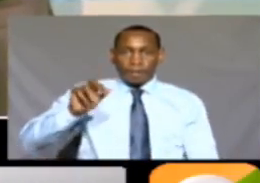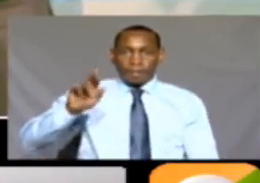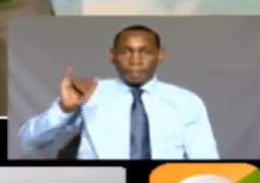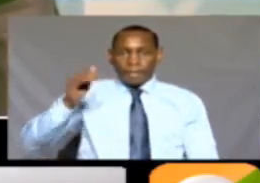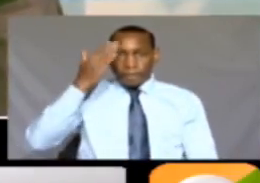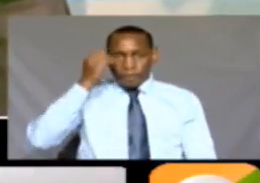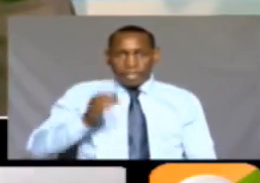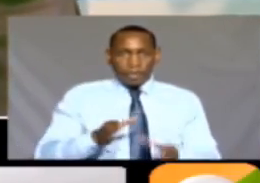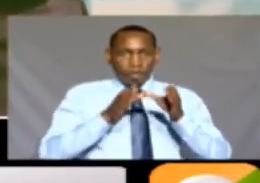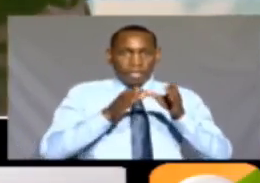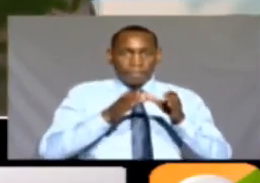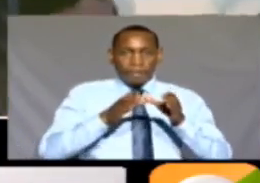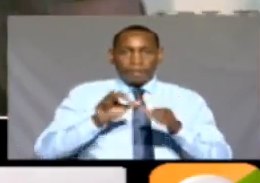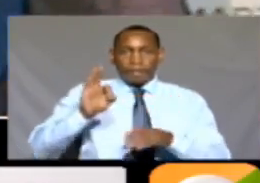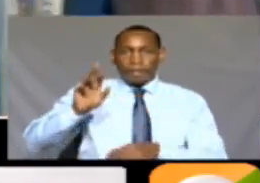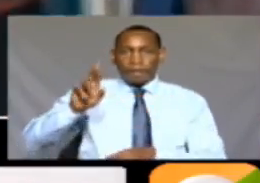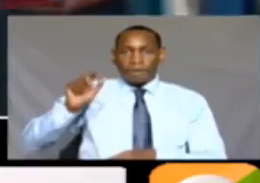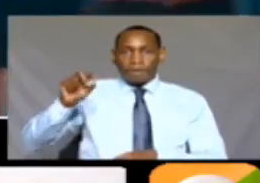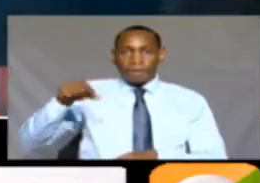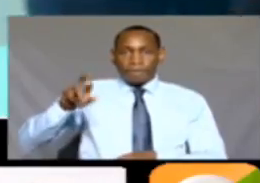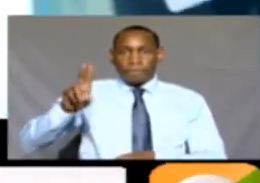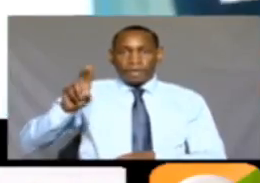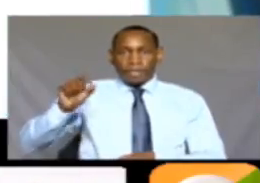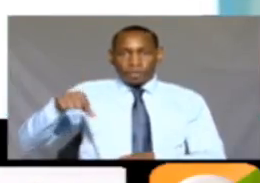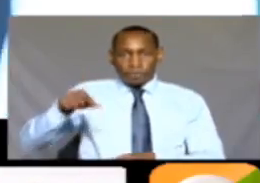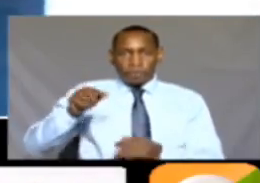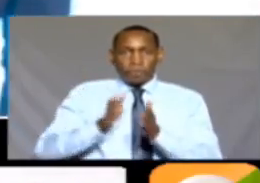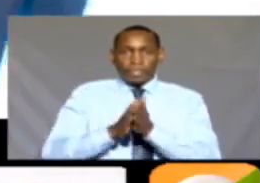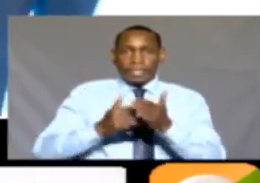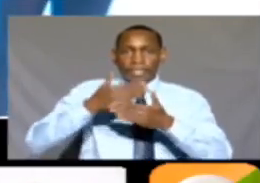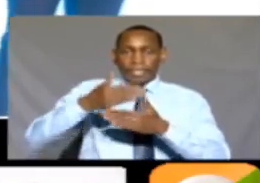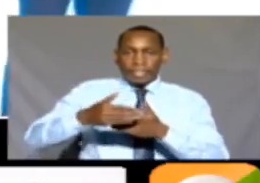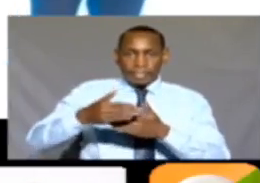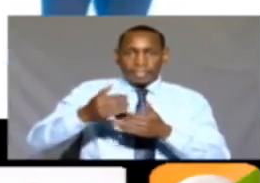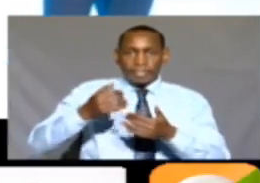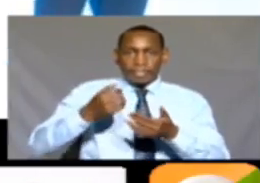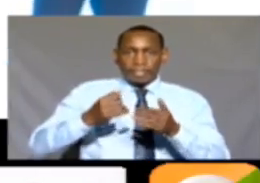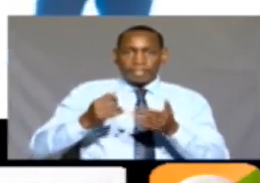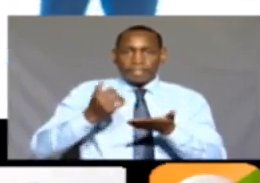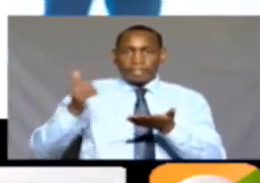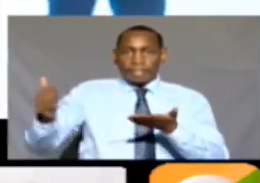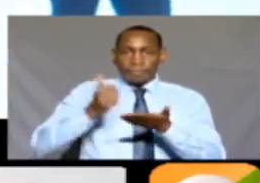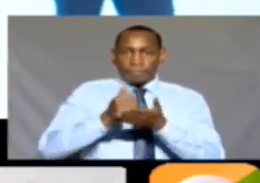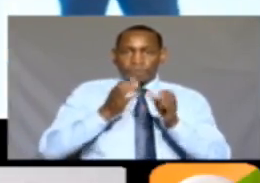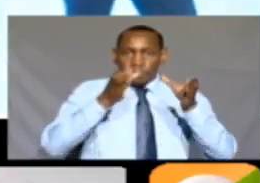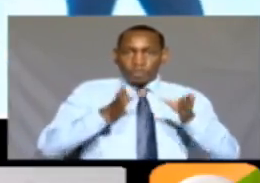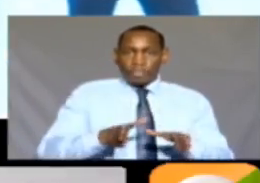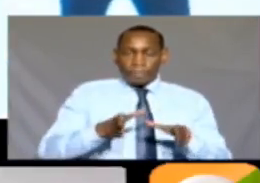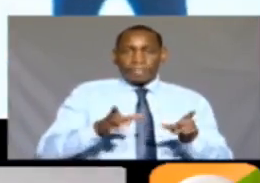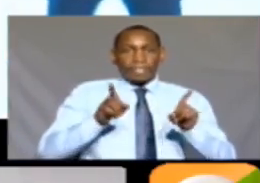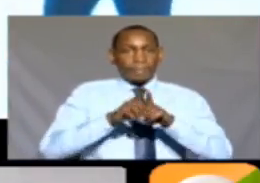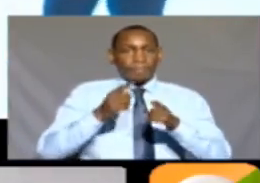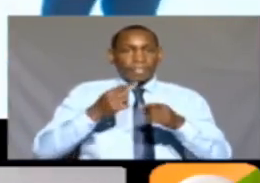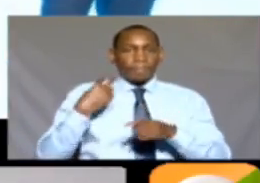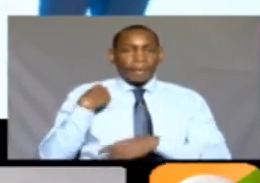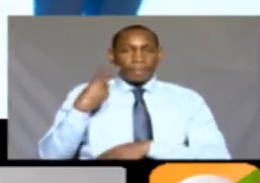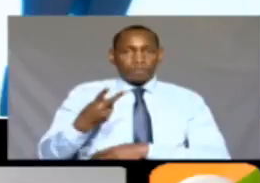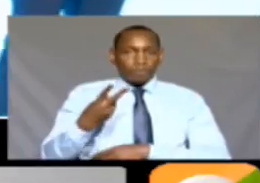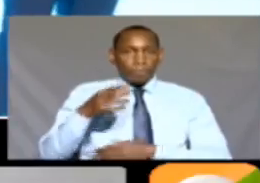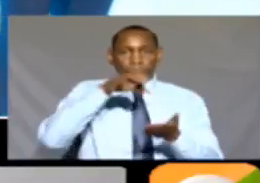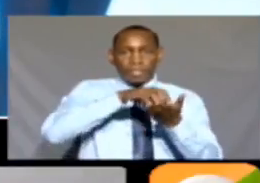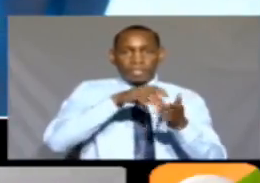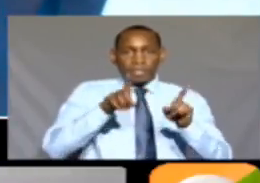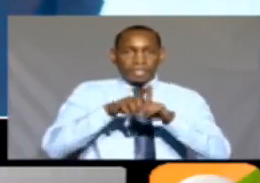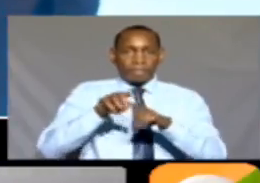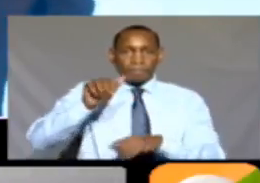goalkeeper, Farouk Shikalo, went to the Golden Gloves, followed by Justin Dikumana, who they've just signed as a goalkeeper, also went in with the second runners-up position,